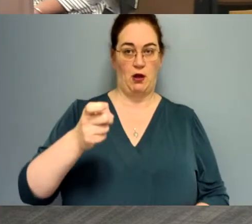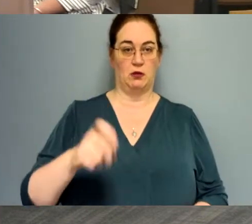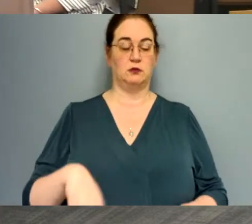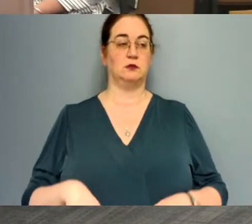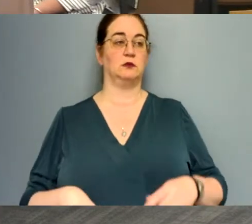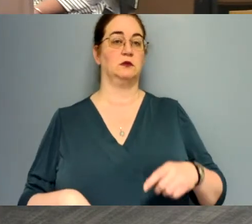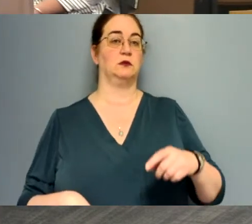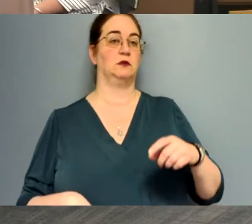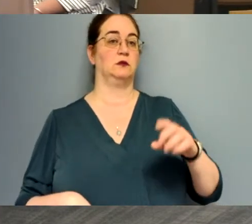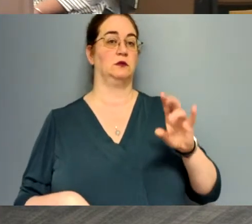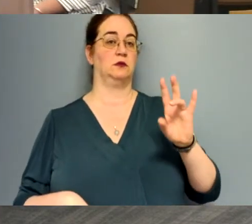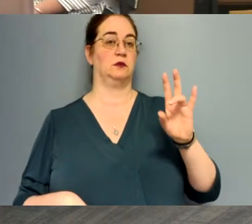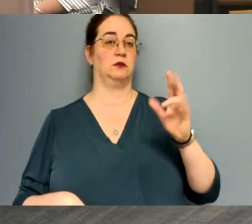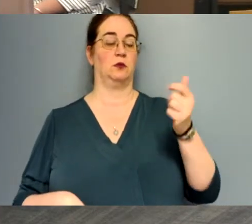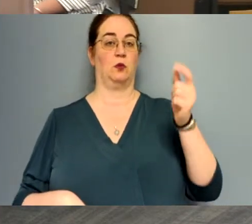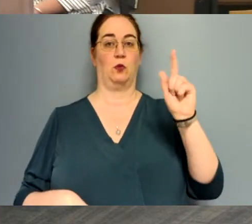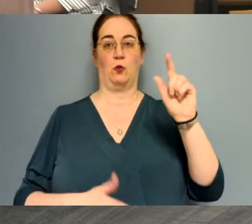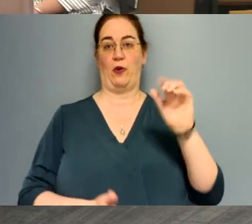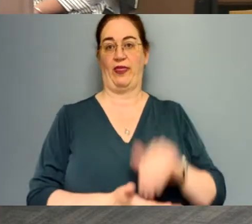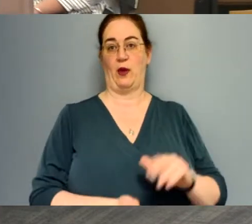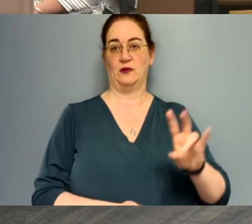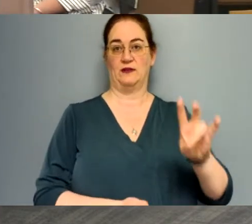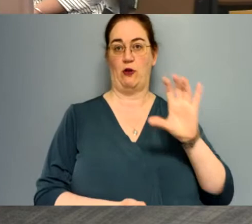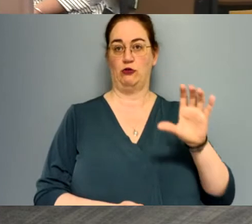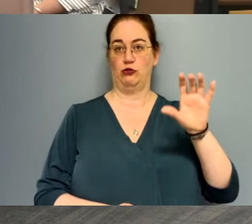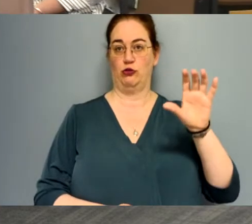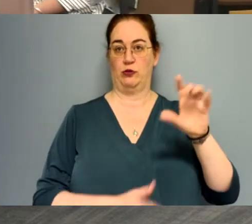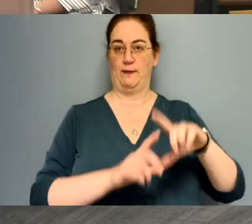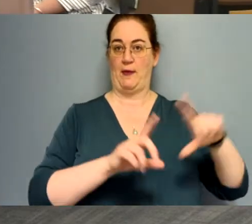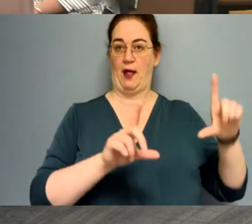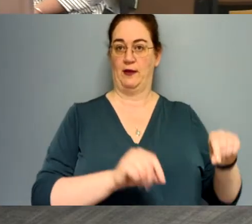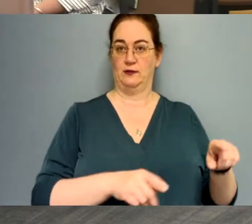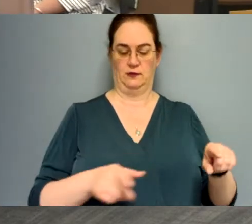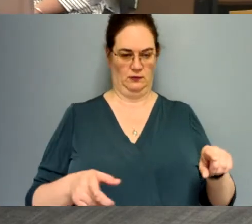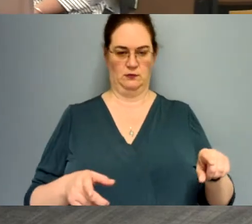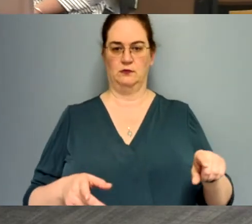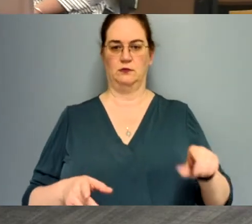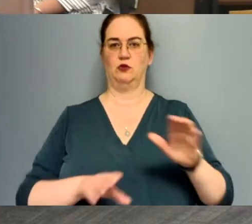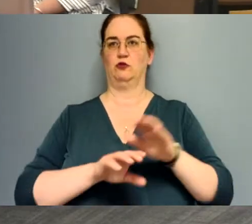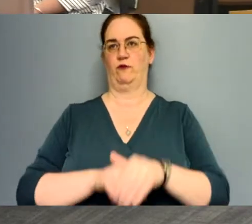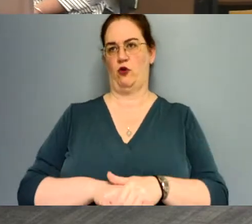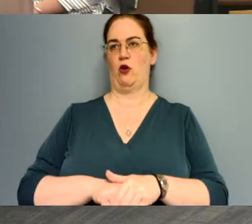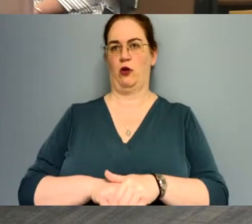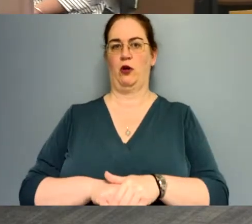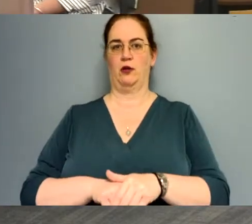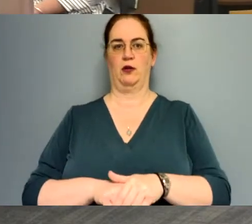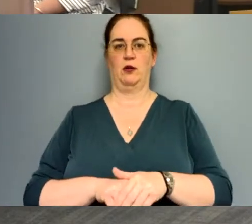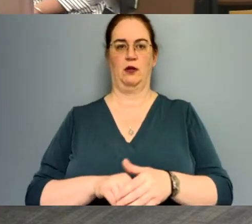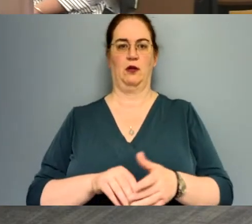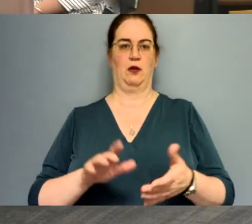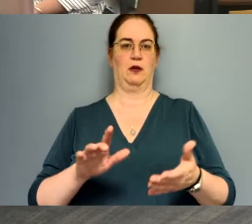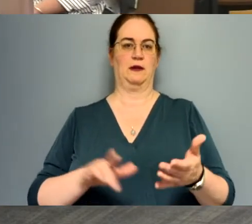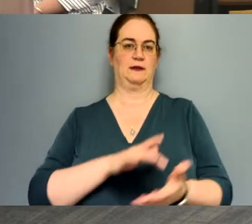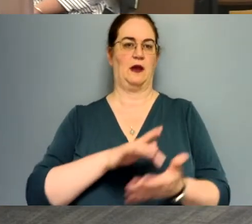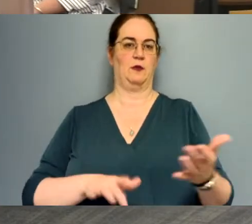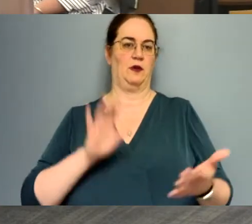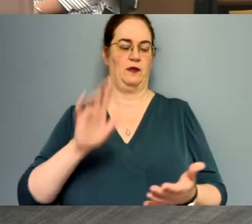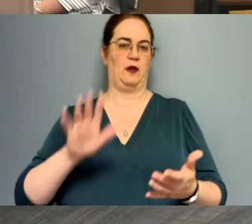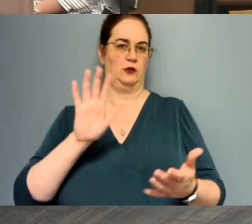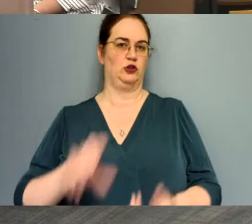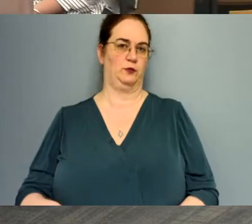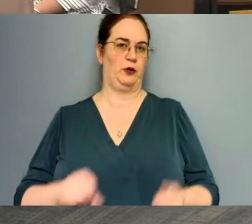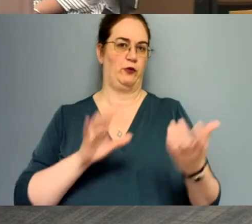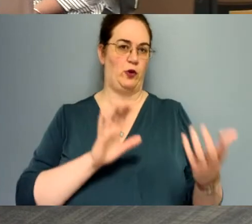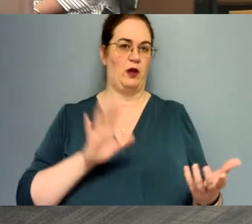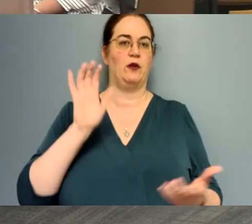was 1,700 ballots in there, it shows that it's fraudulent, it's contaminated, and that should be all thrown out.